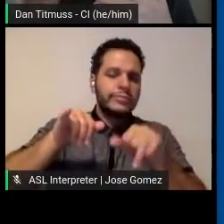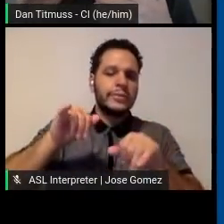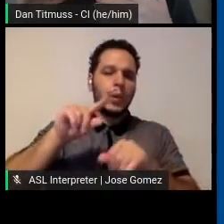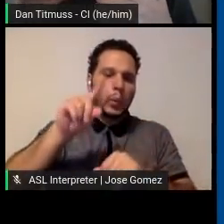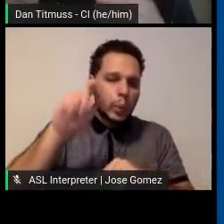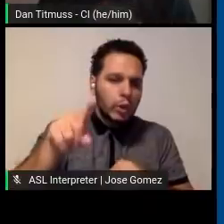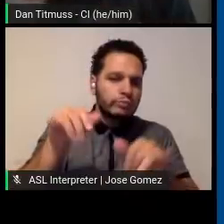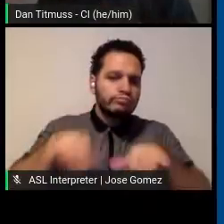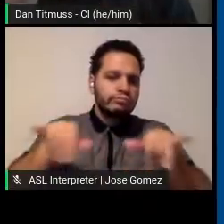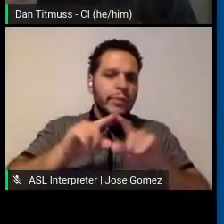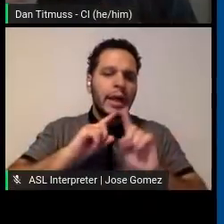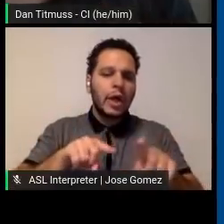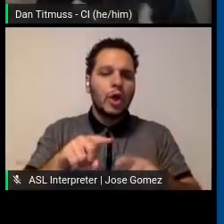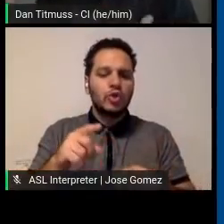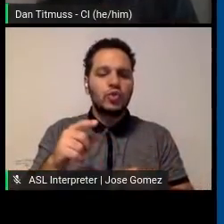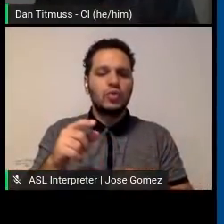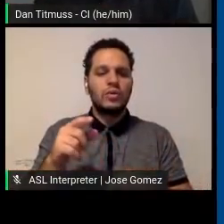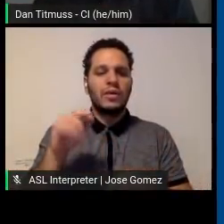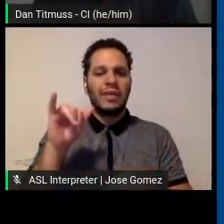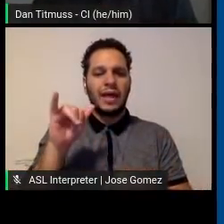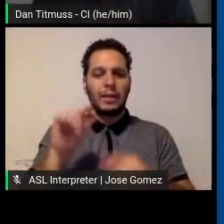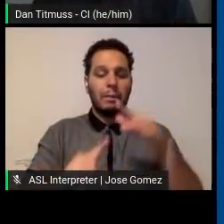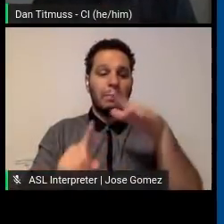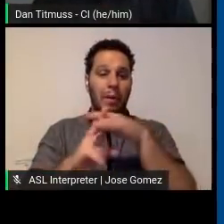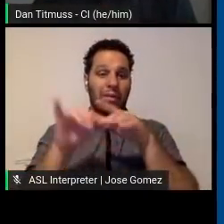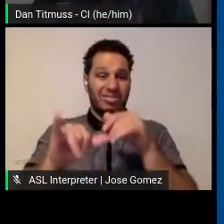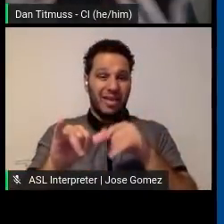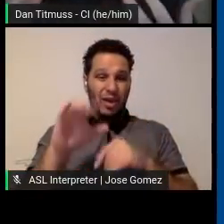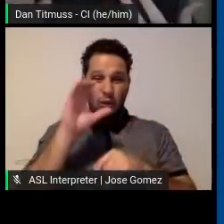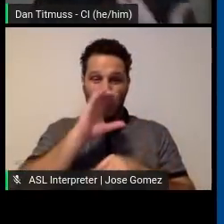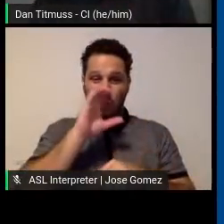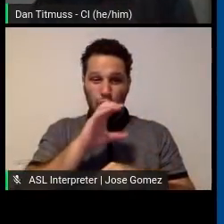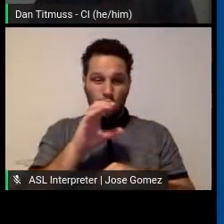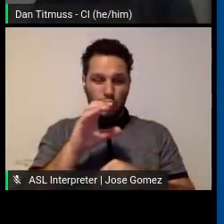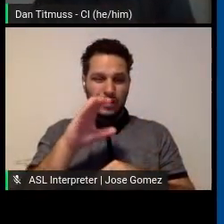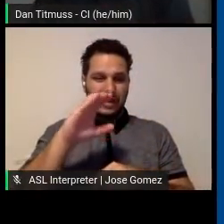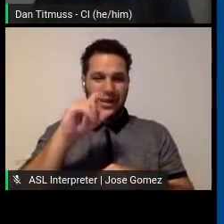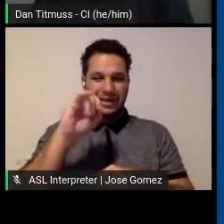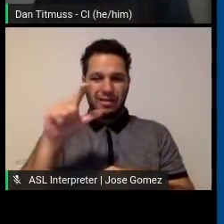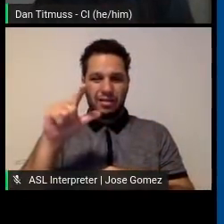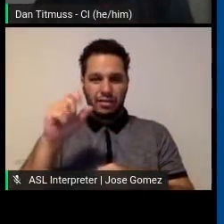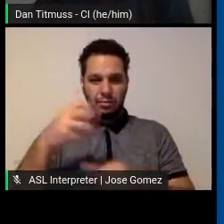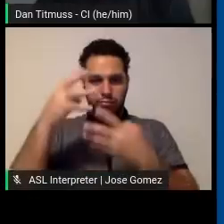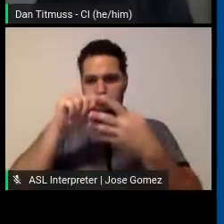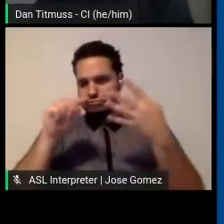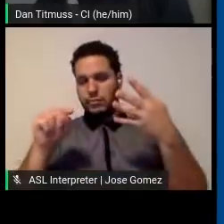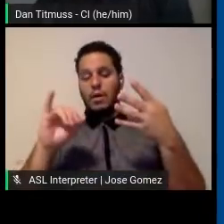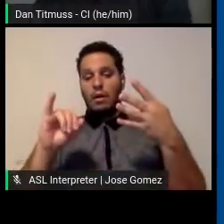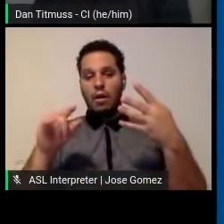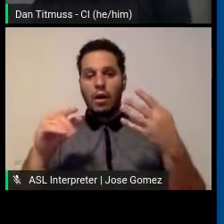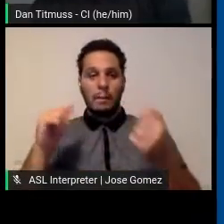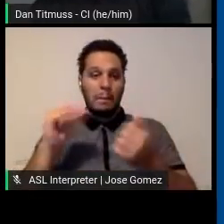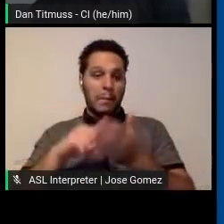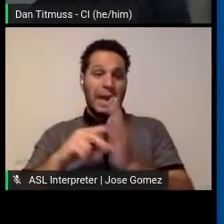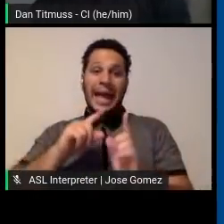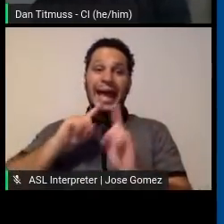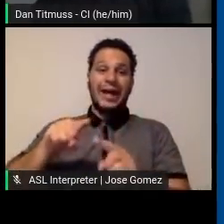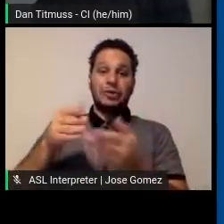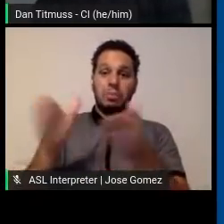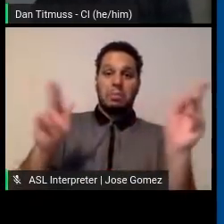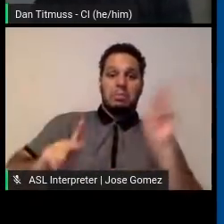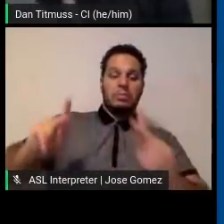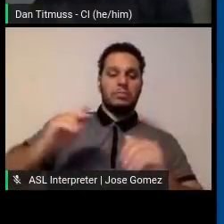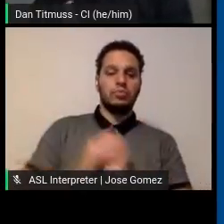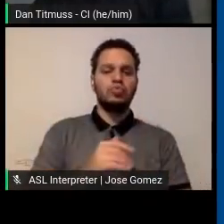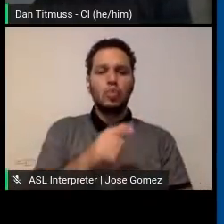the queries that was that came up in that classical music search I just did on Answer the Public. So we can look at that and think, you